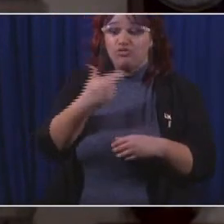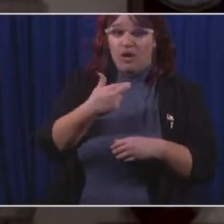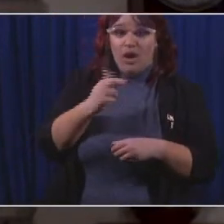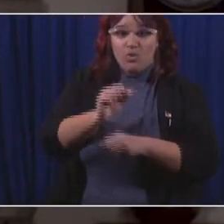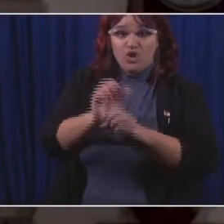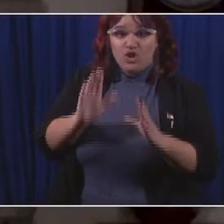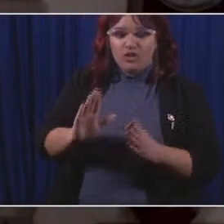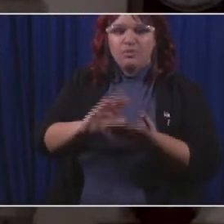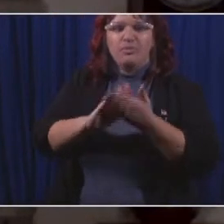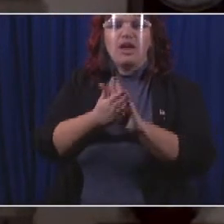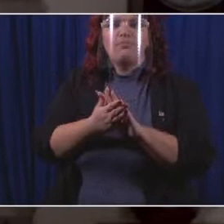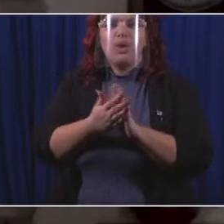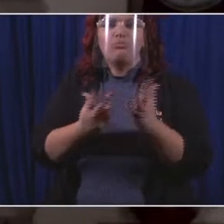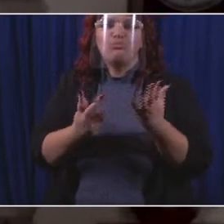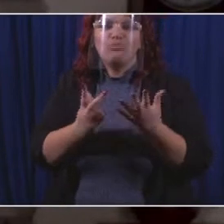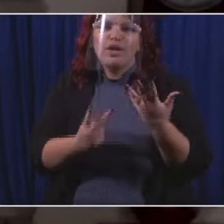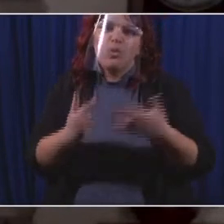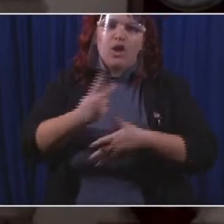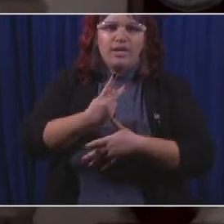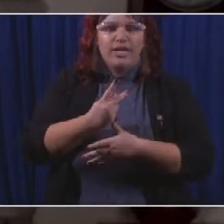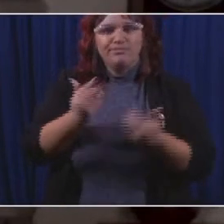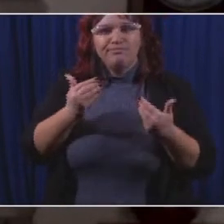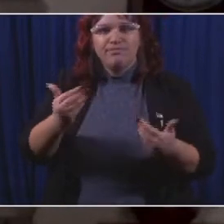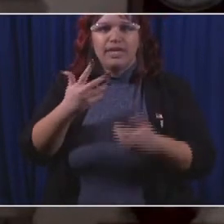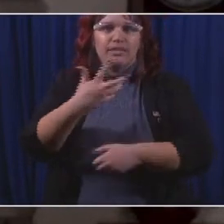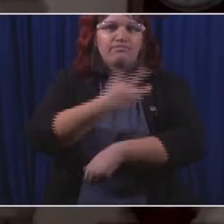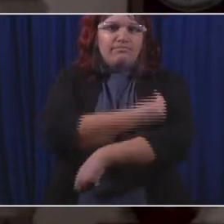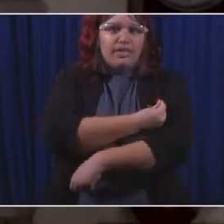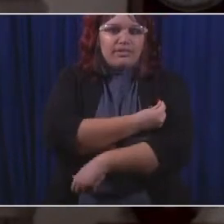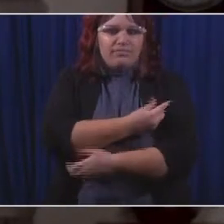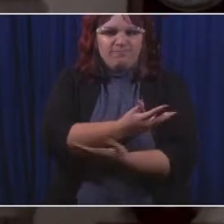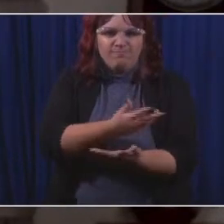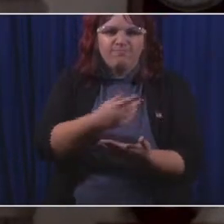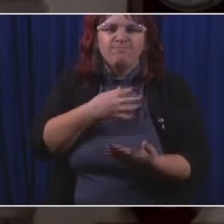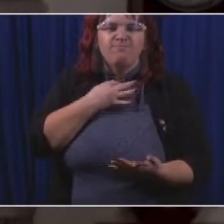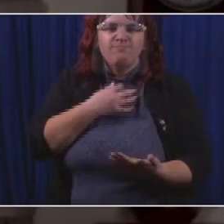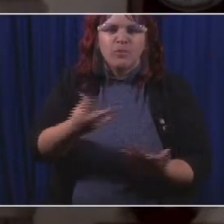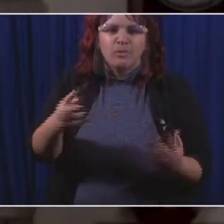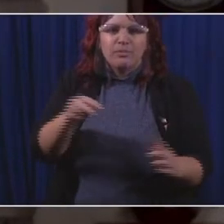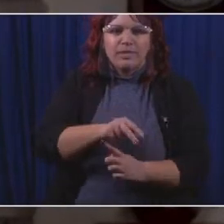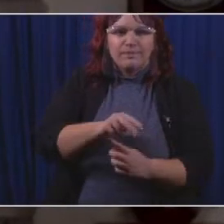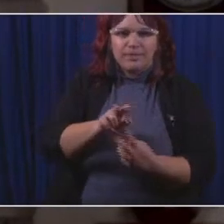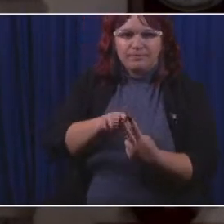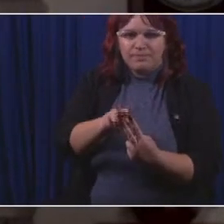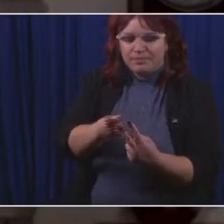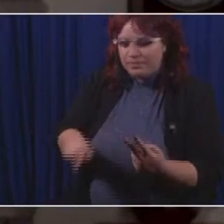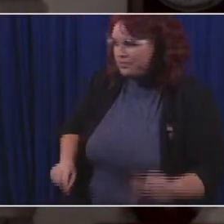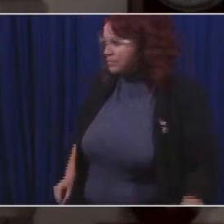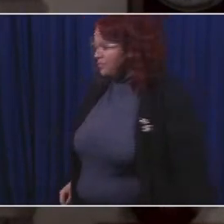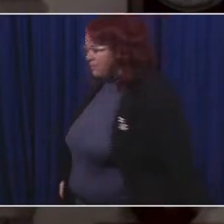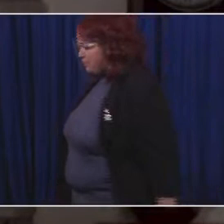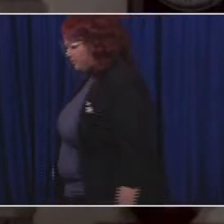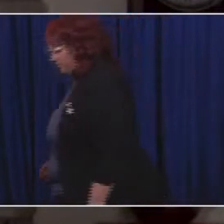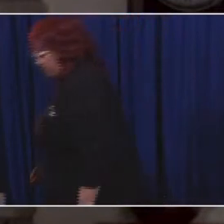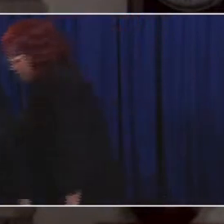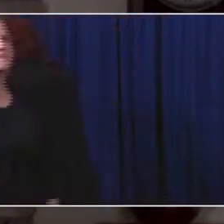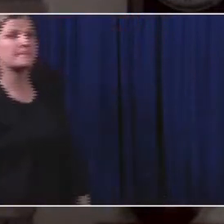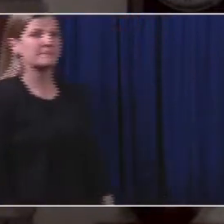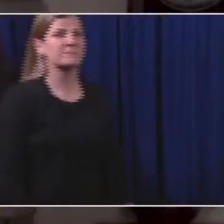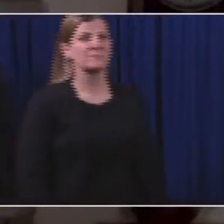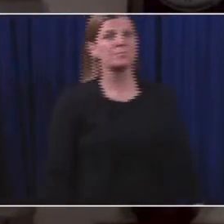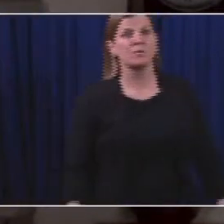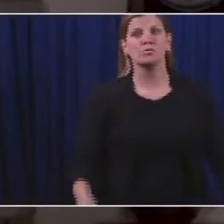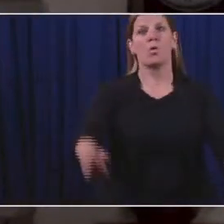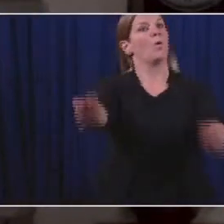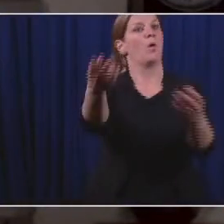vaccine. Sure. And look, compelling case can be made for both of those groups of people.